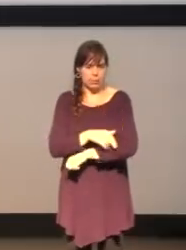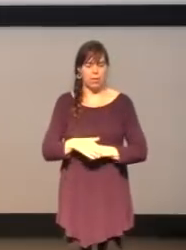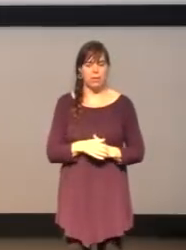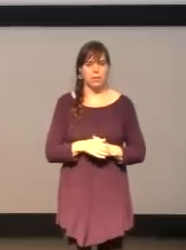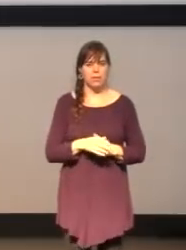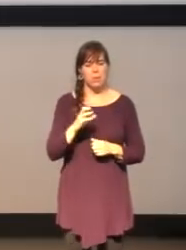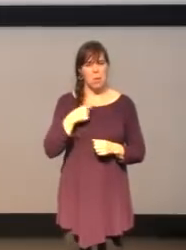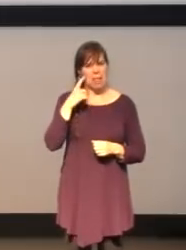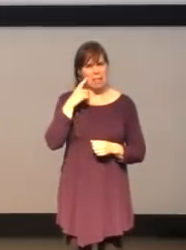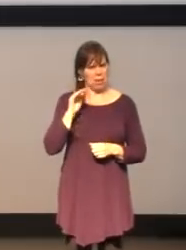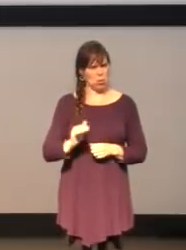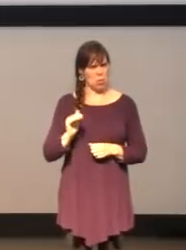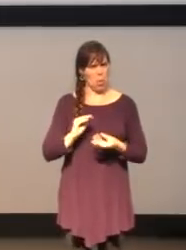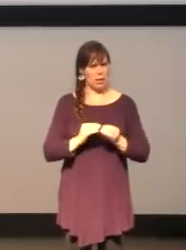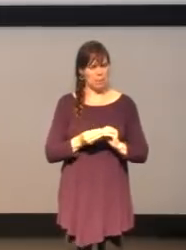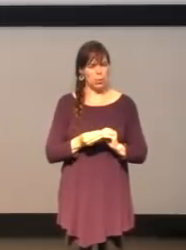I think that that's a pretty low